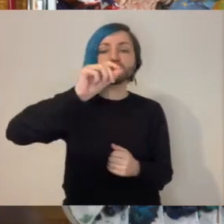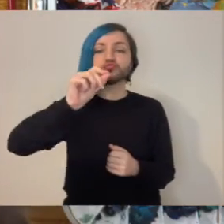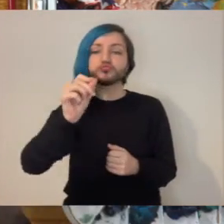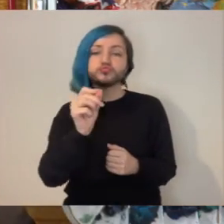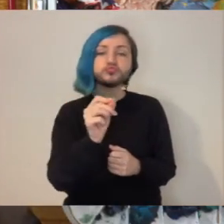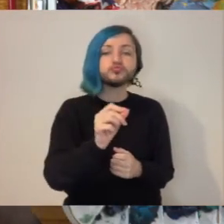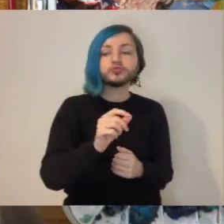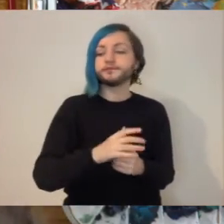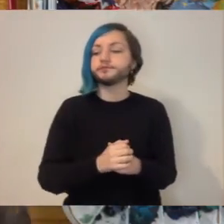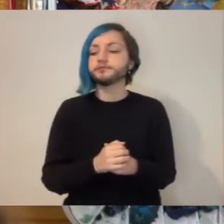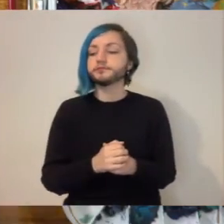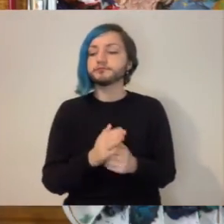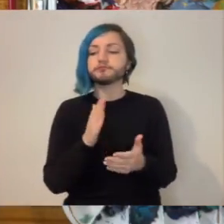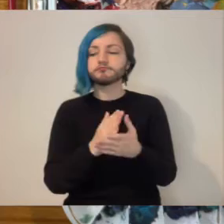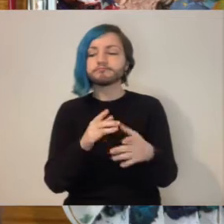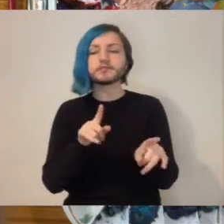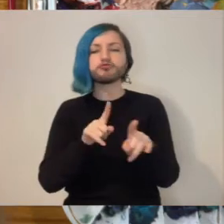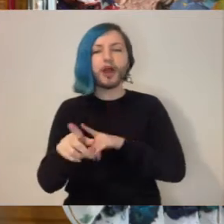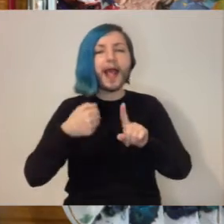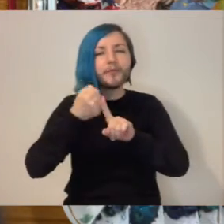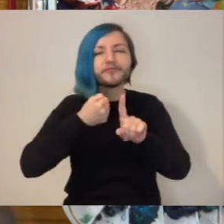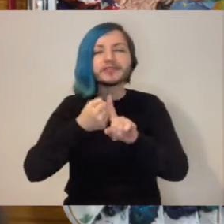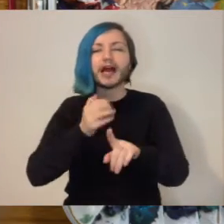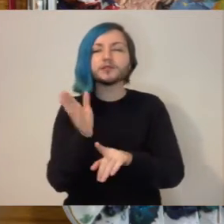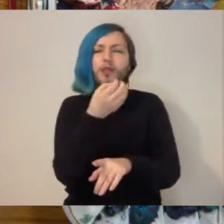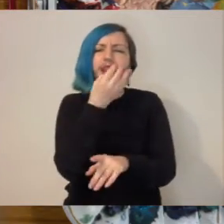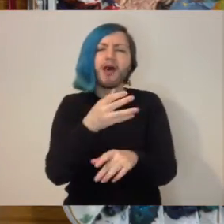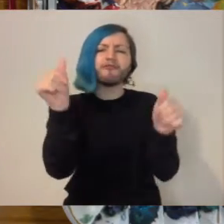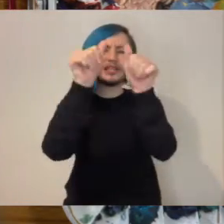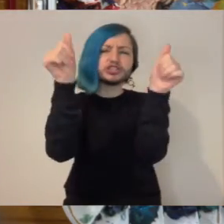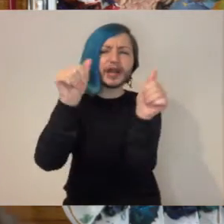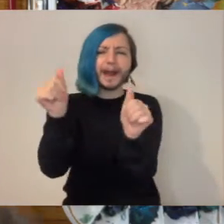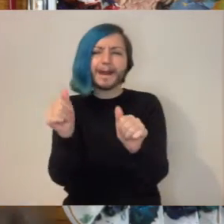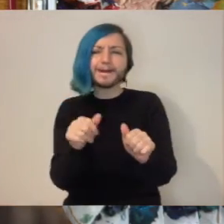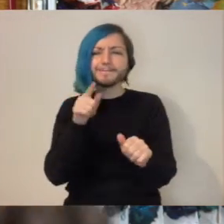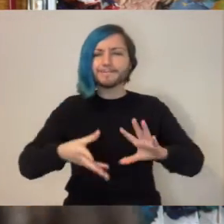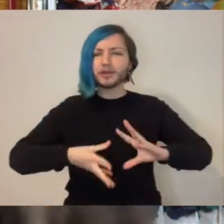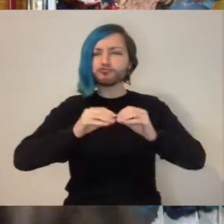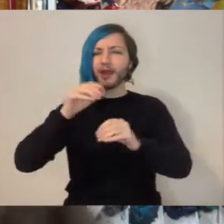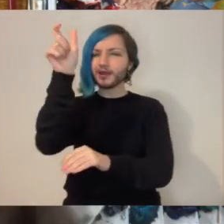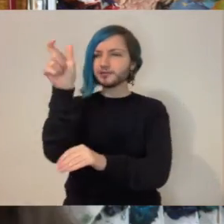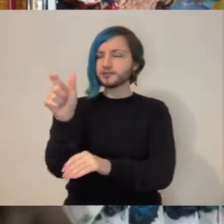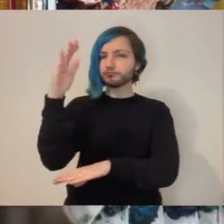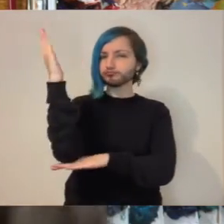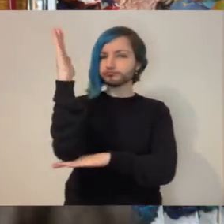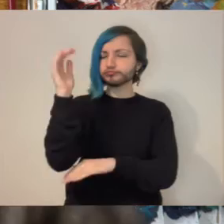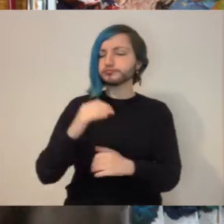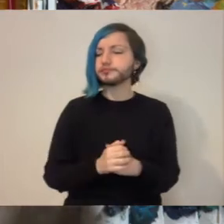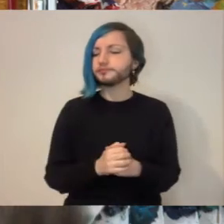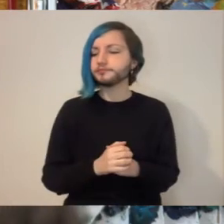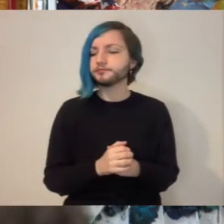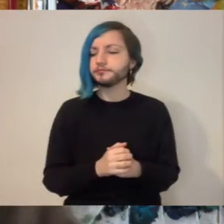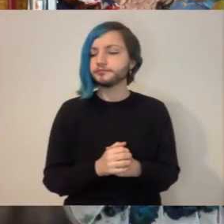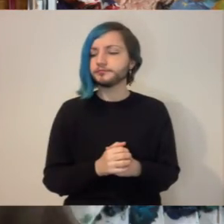Just drag my pencil down, really, just trying to just really emphasize all that lovely shape that she's making.